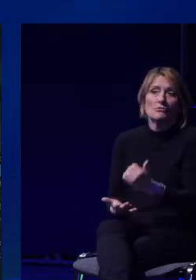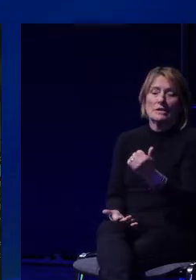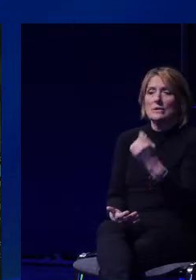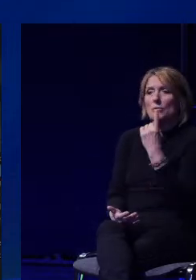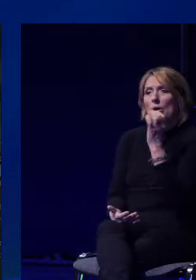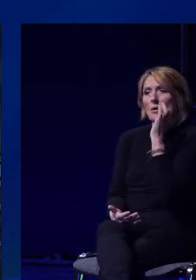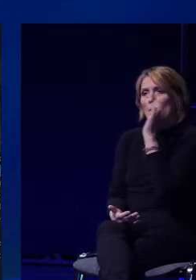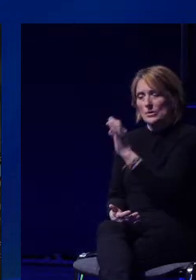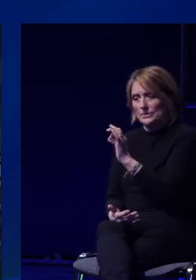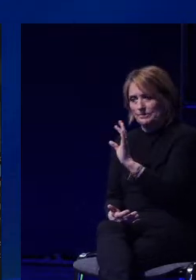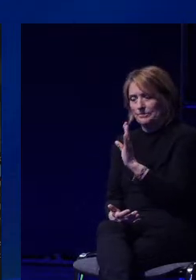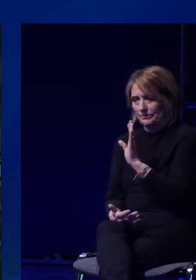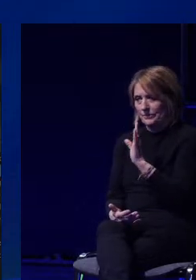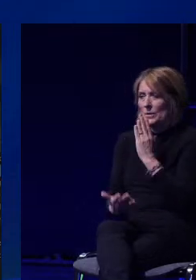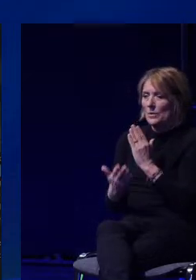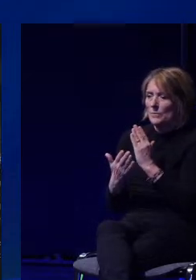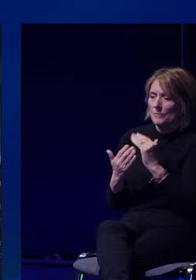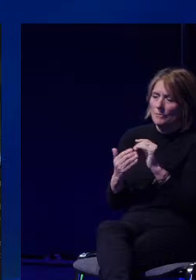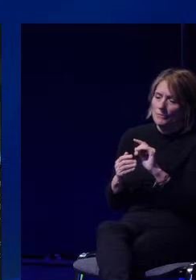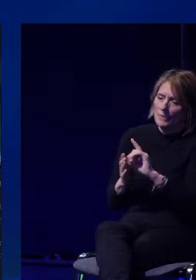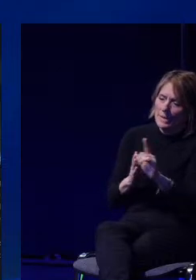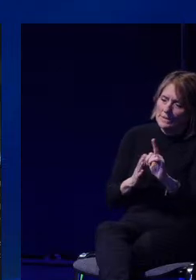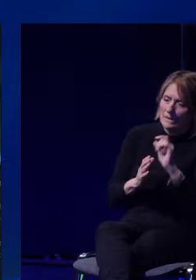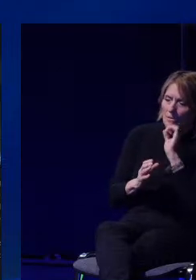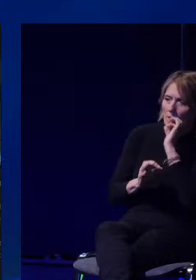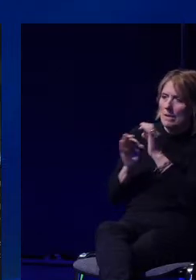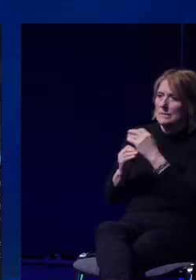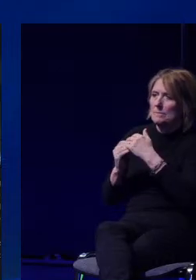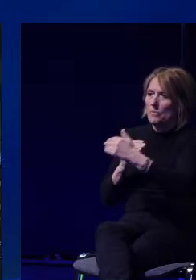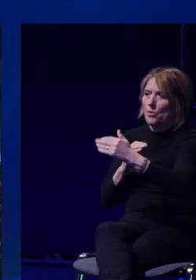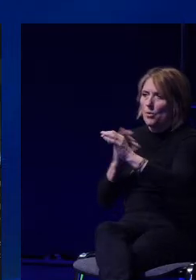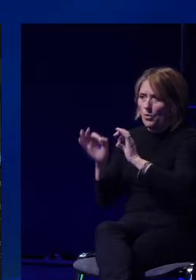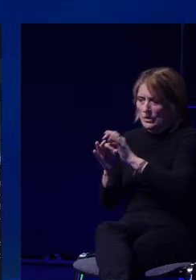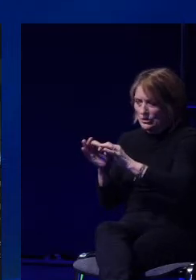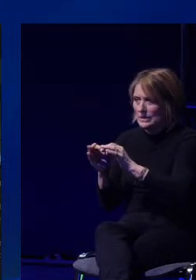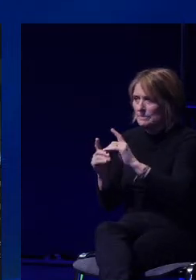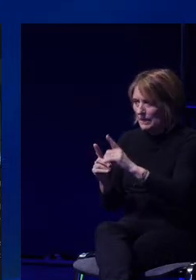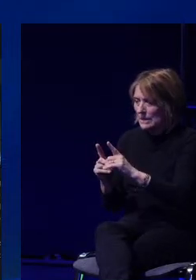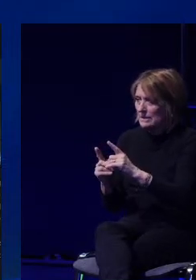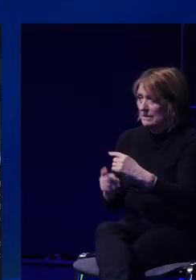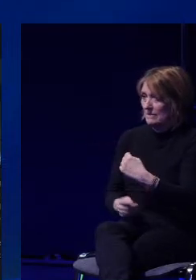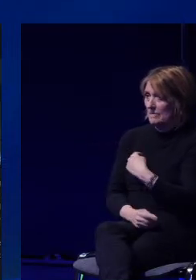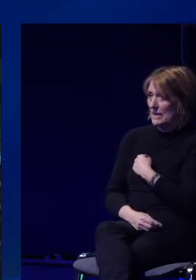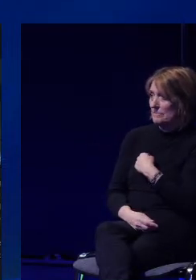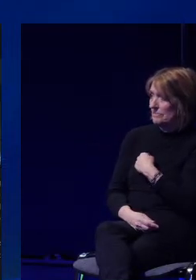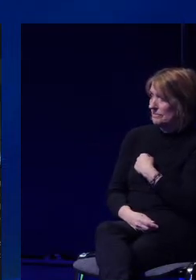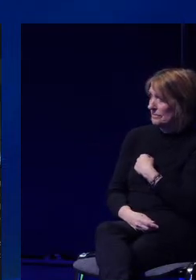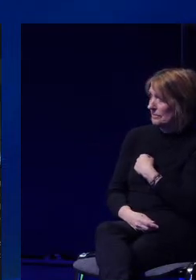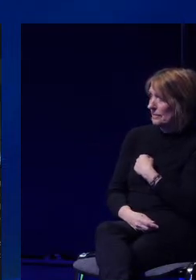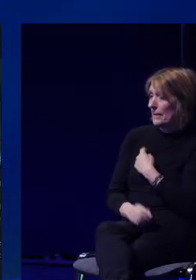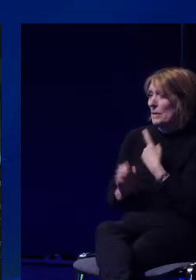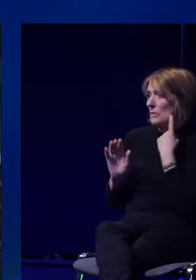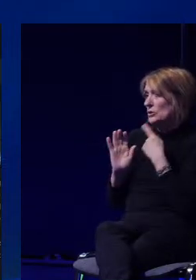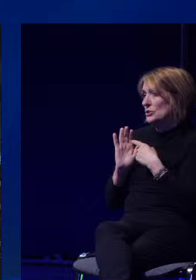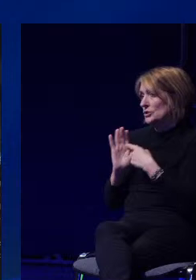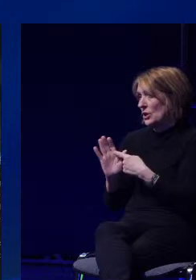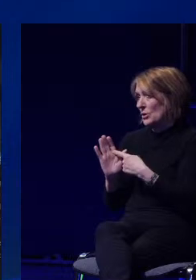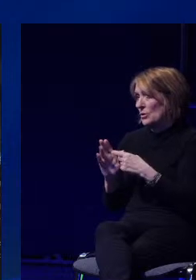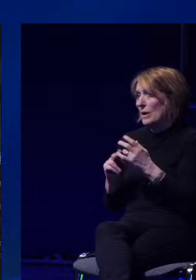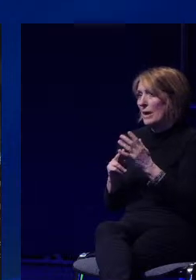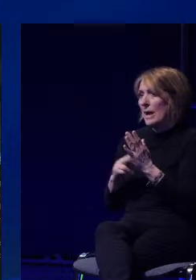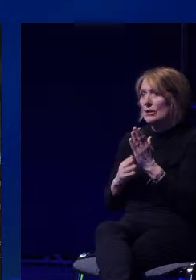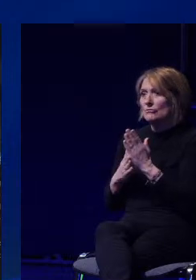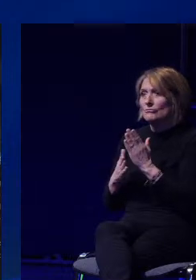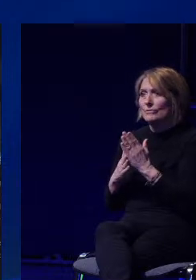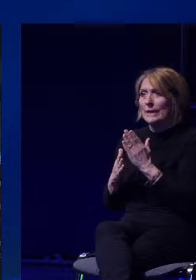question. We're going to ask more questions later when we sit down back here at the table. But one thing I will point out that, of course, Unreal Engine also has a